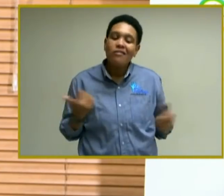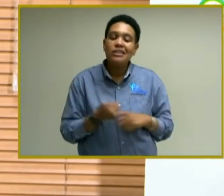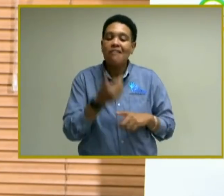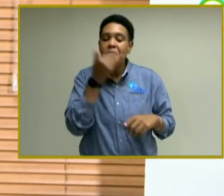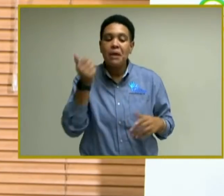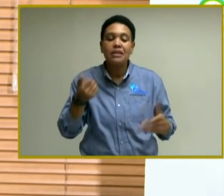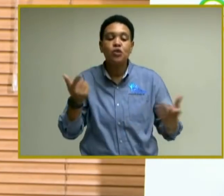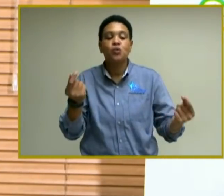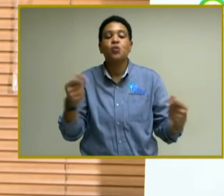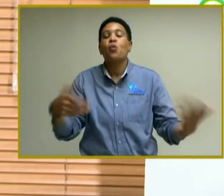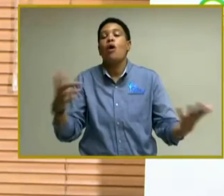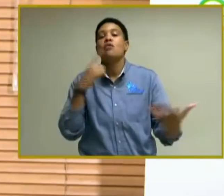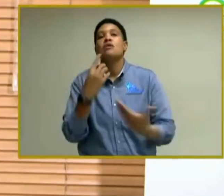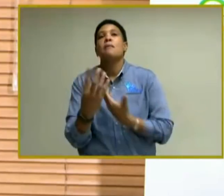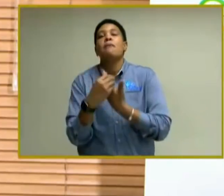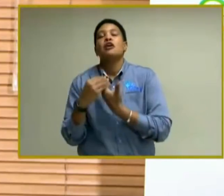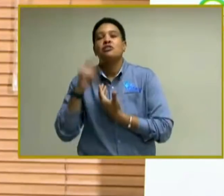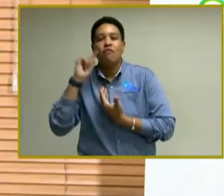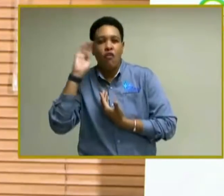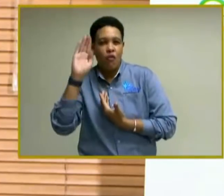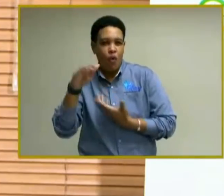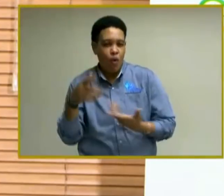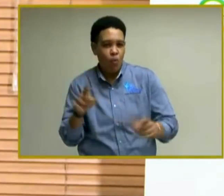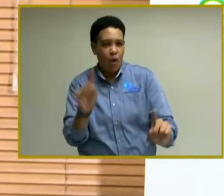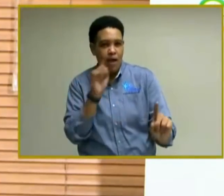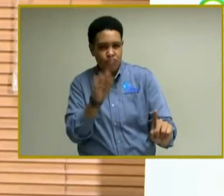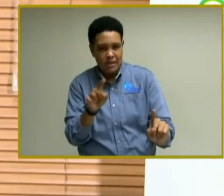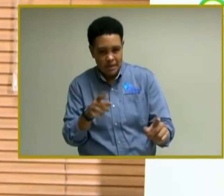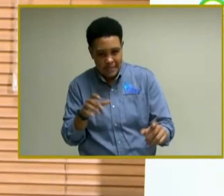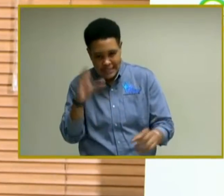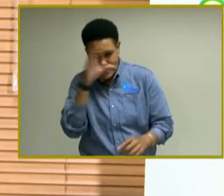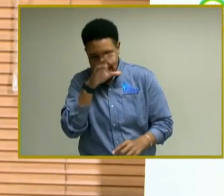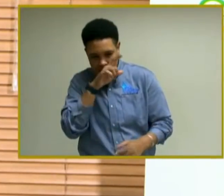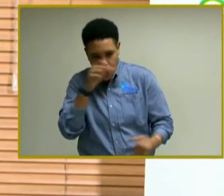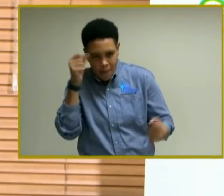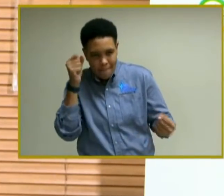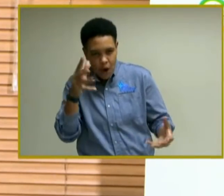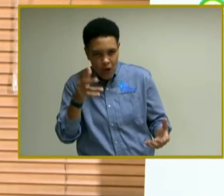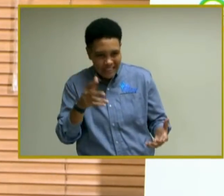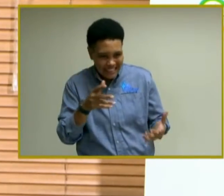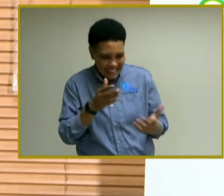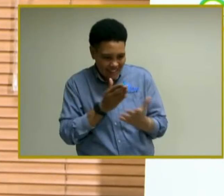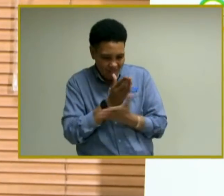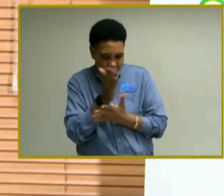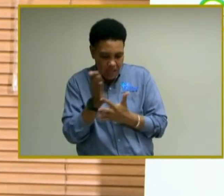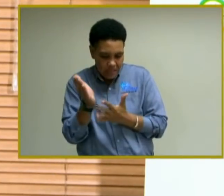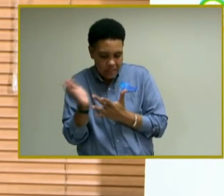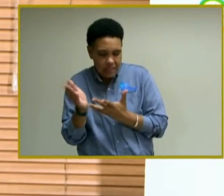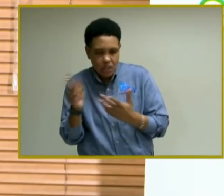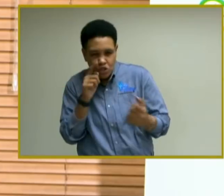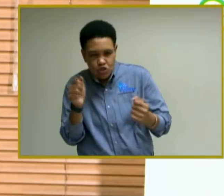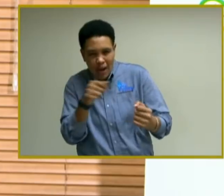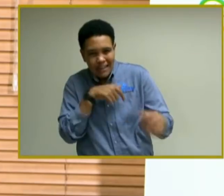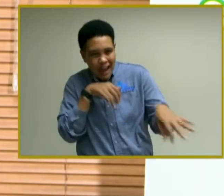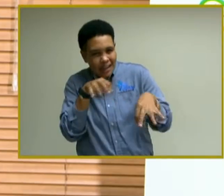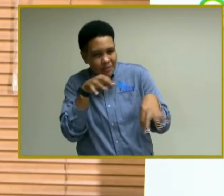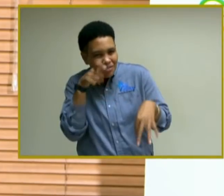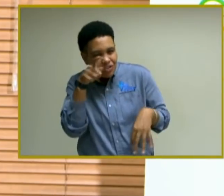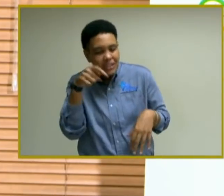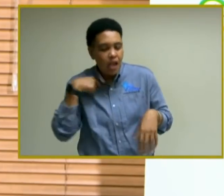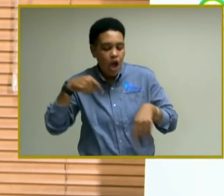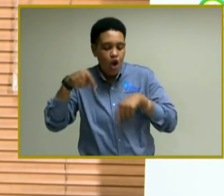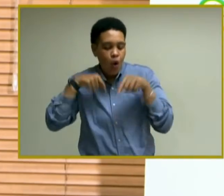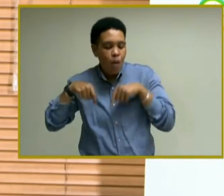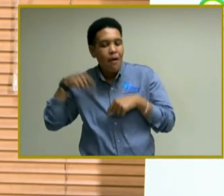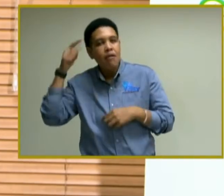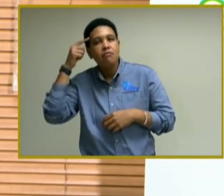the participation of all while pursuing the multifaceted strategy that I have outlined earlier. And I go back,